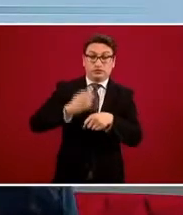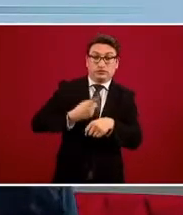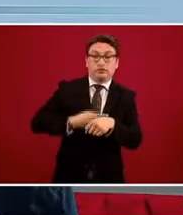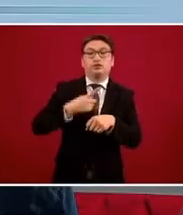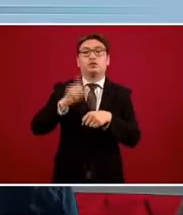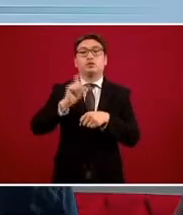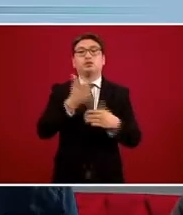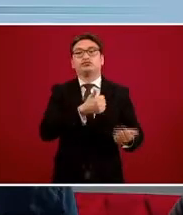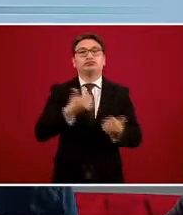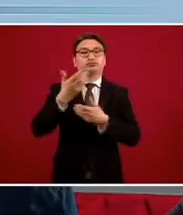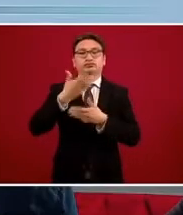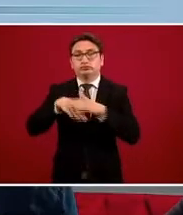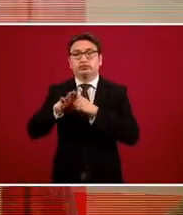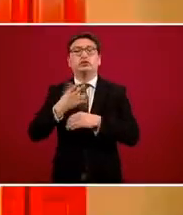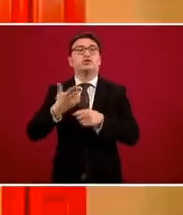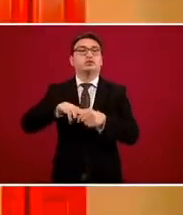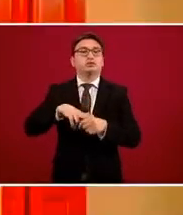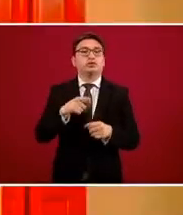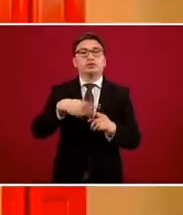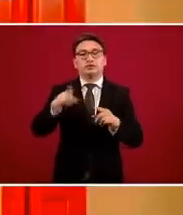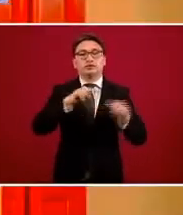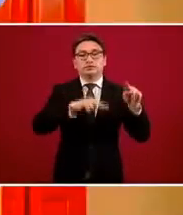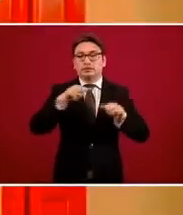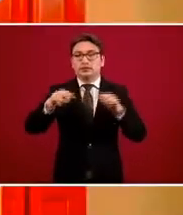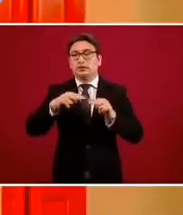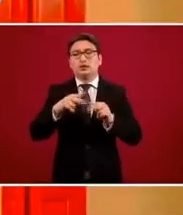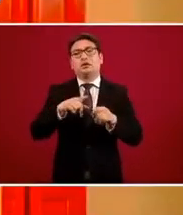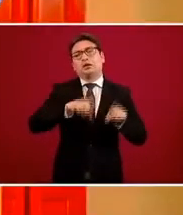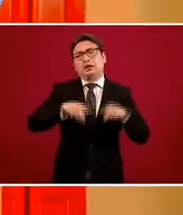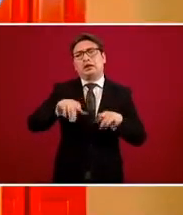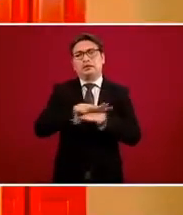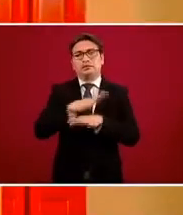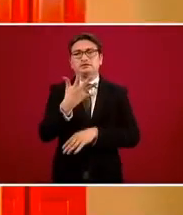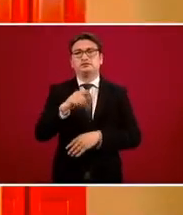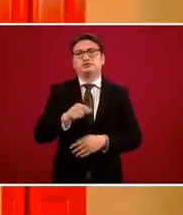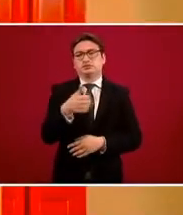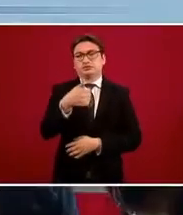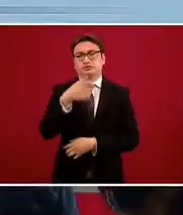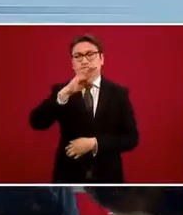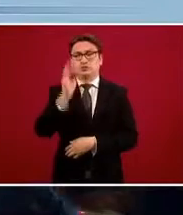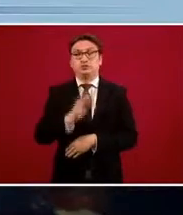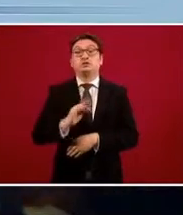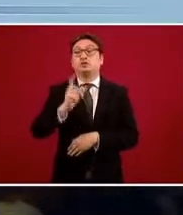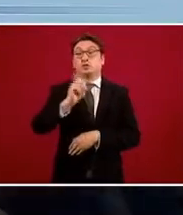address. Now here we have the proportion of the clinical status of the